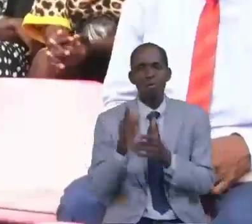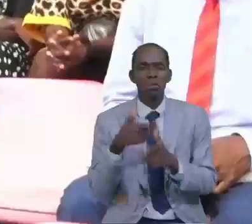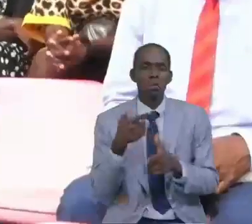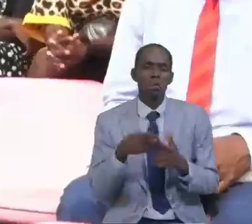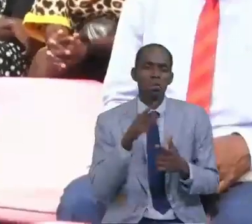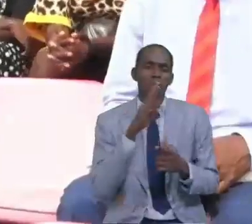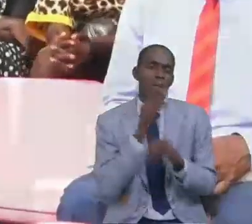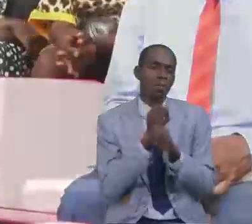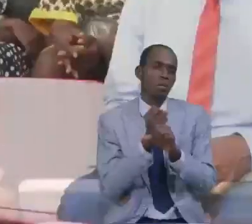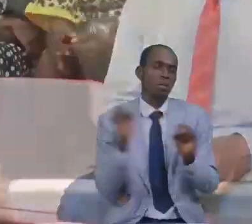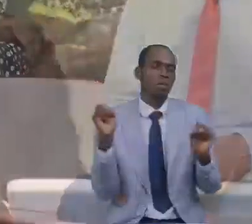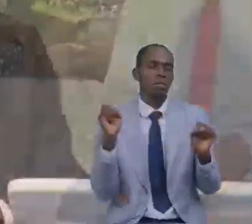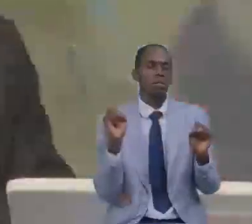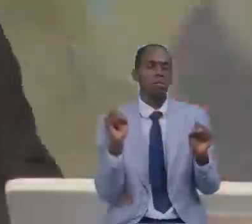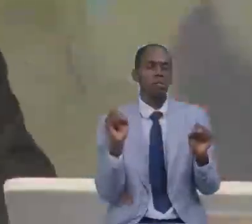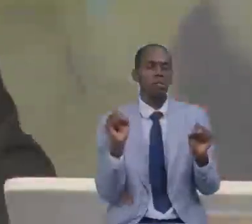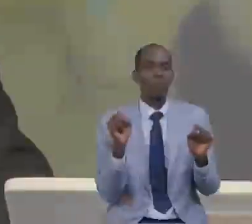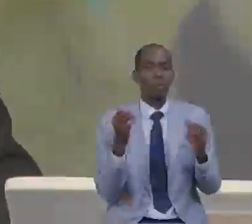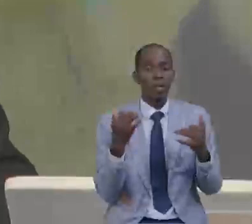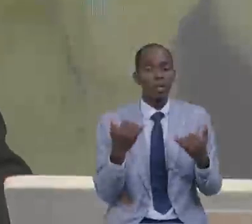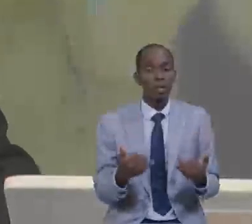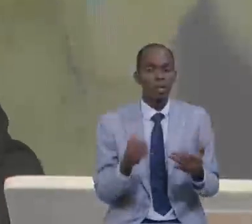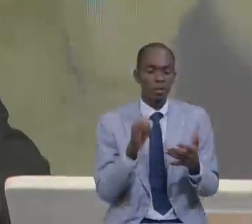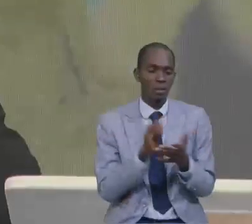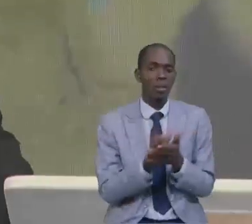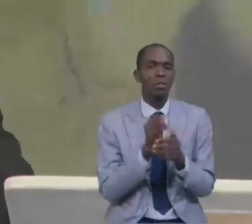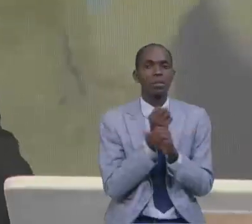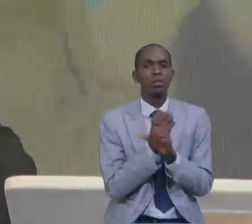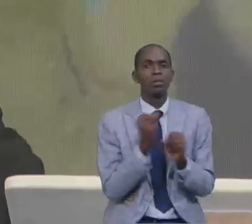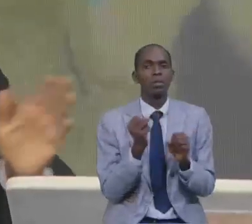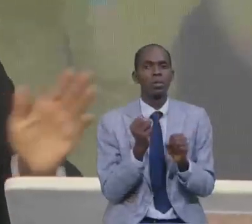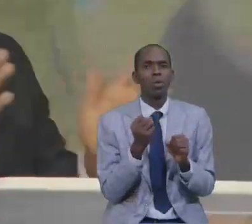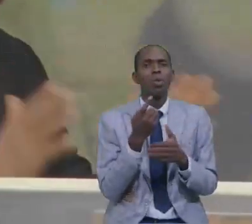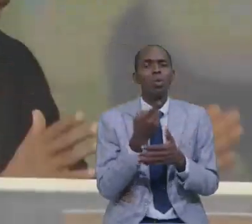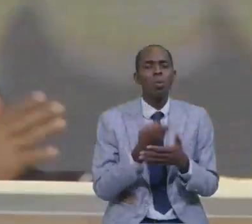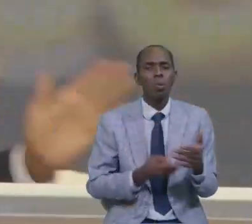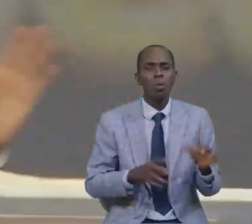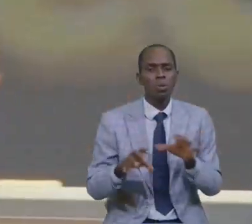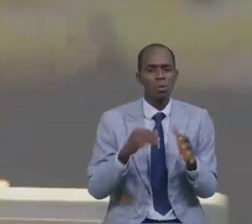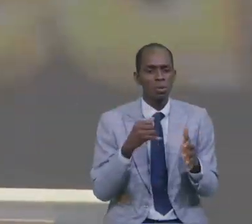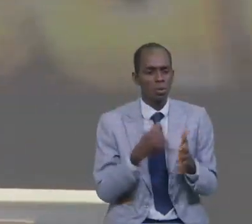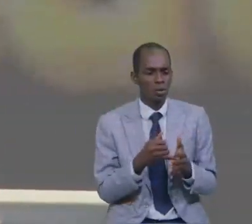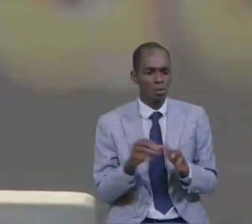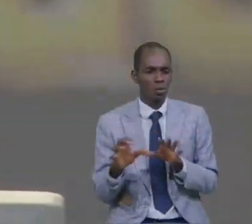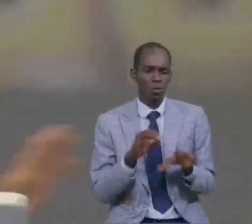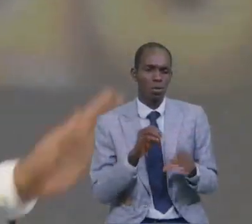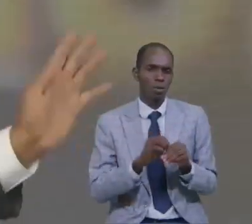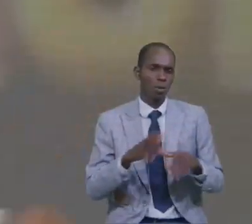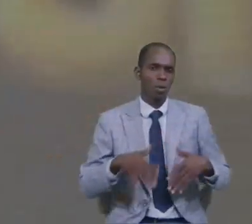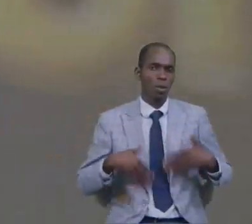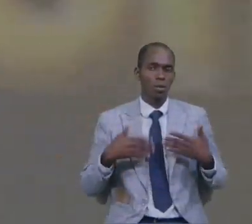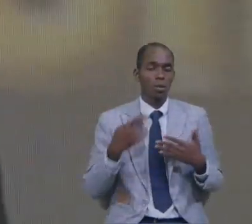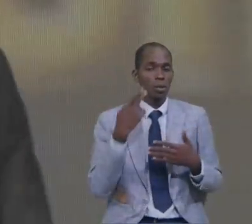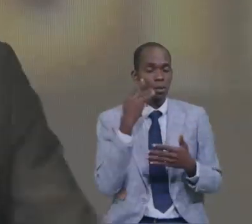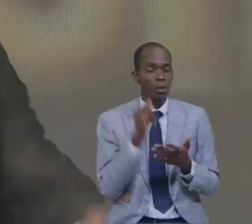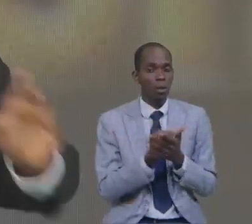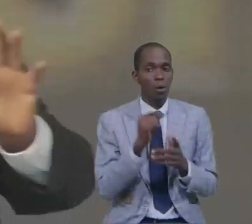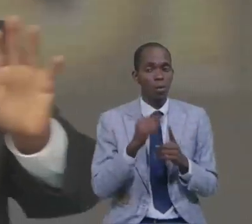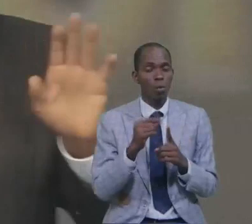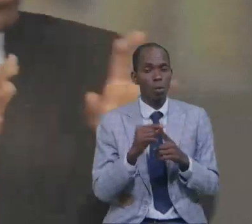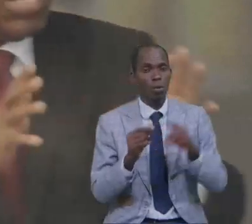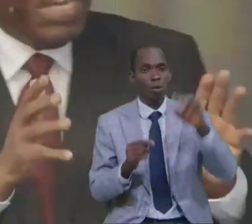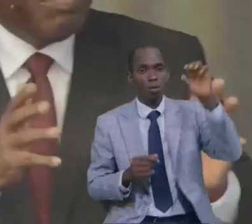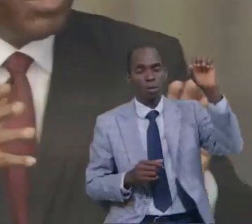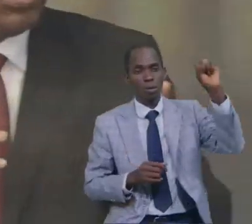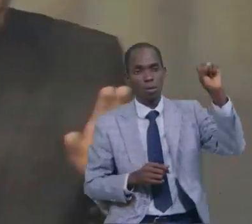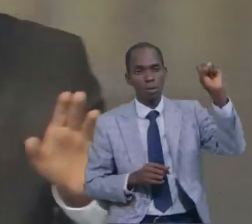you write that word salvation, S, sins blotted out by God. When